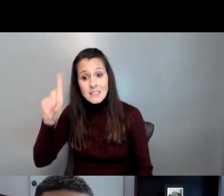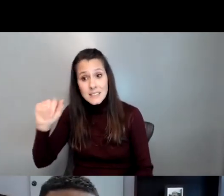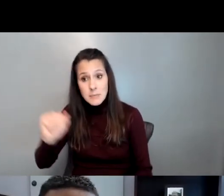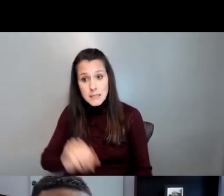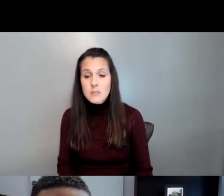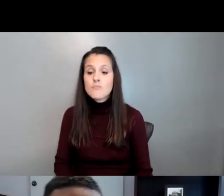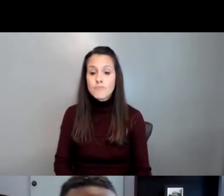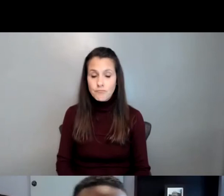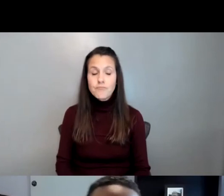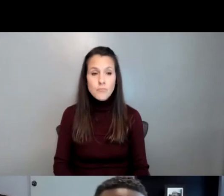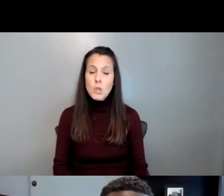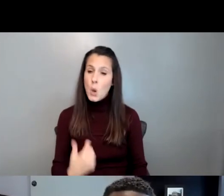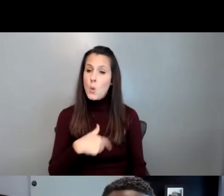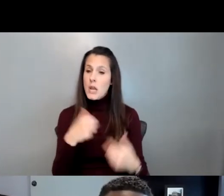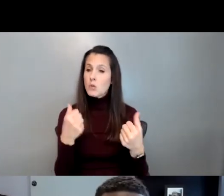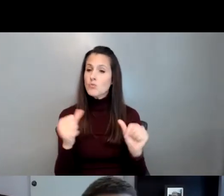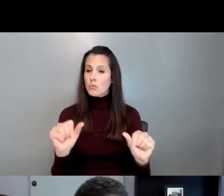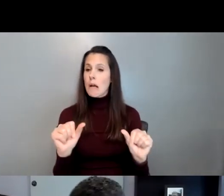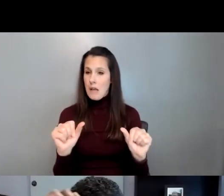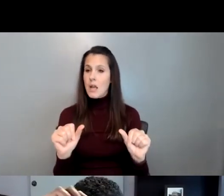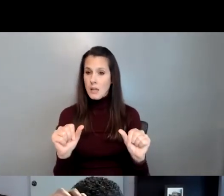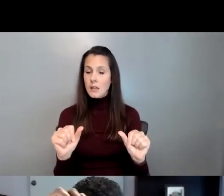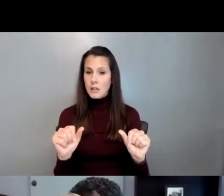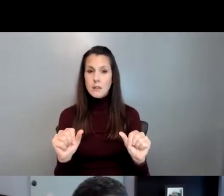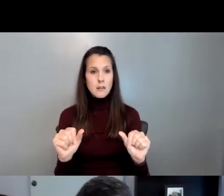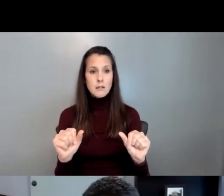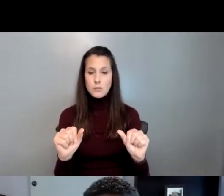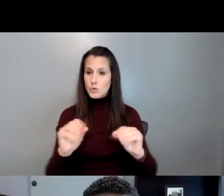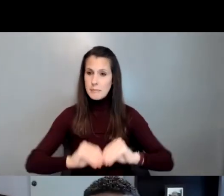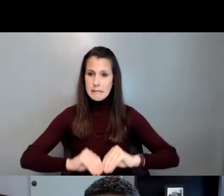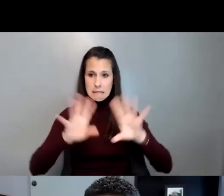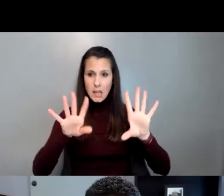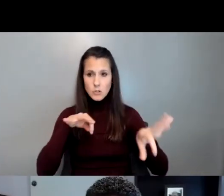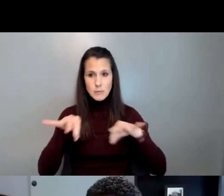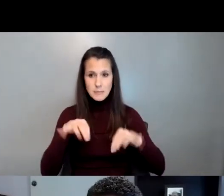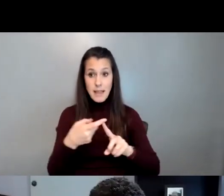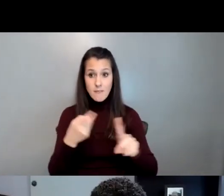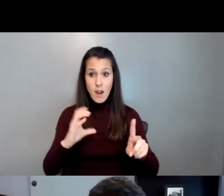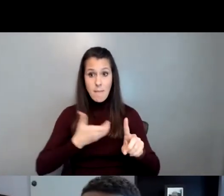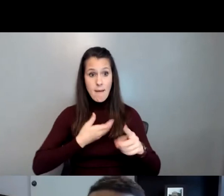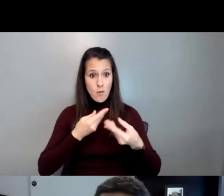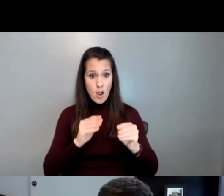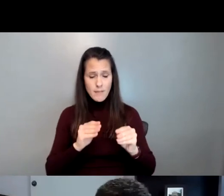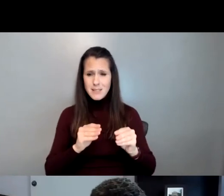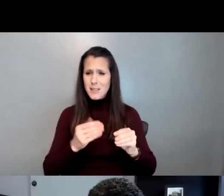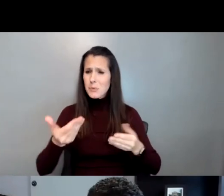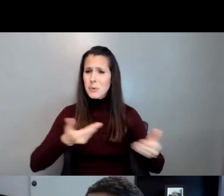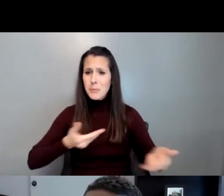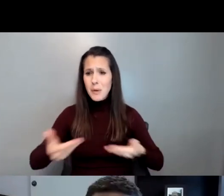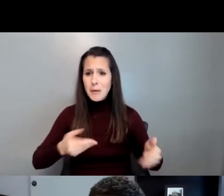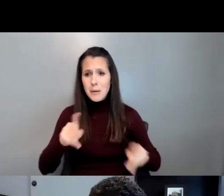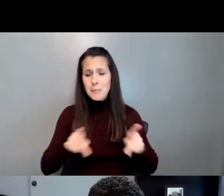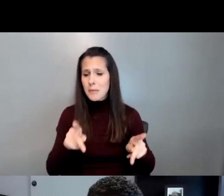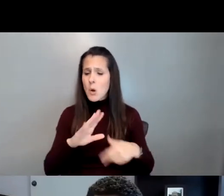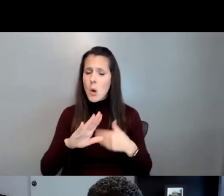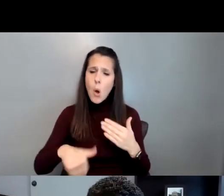we absolutely try to make sure that it is clear through our office as well that we welcome people with